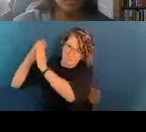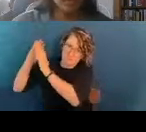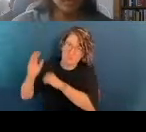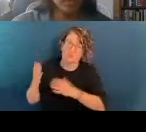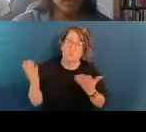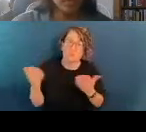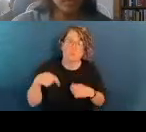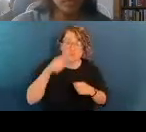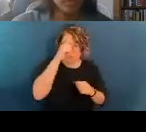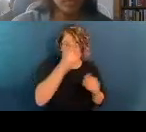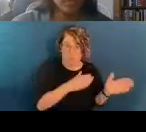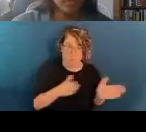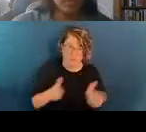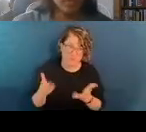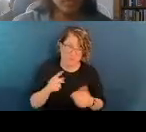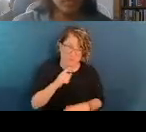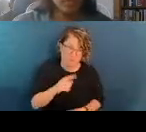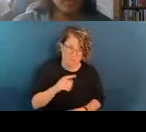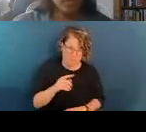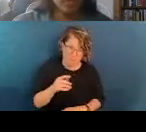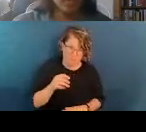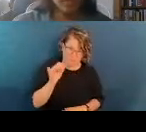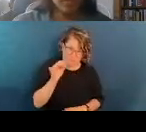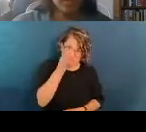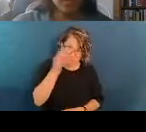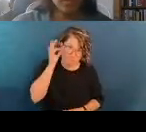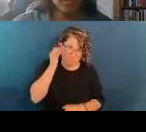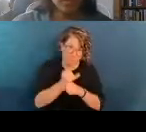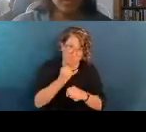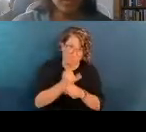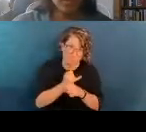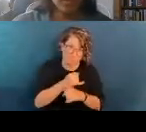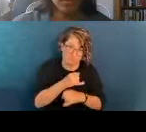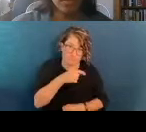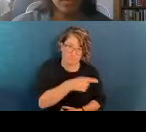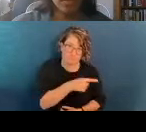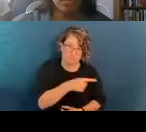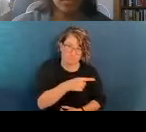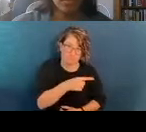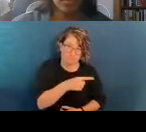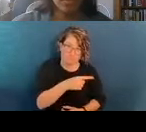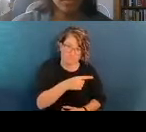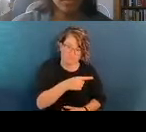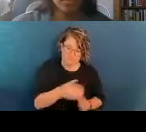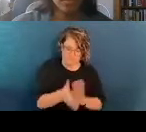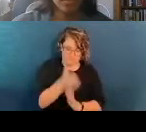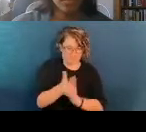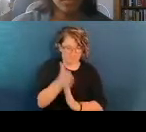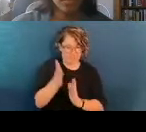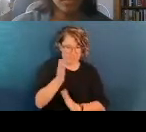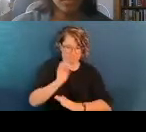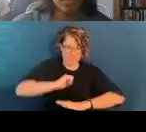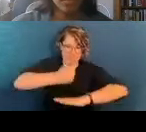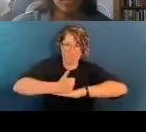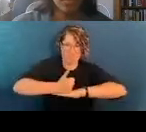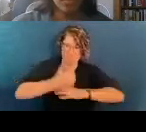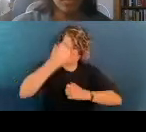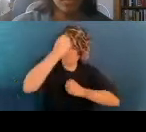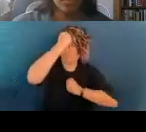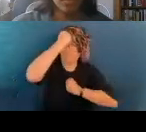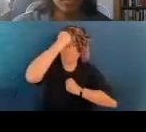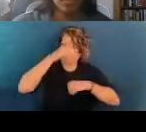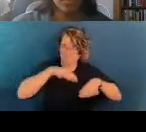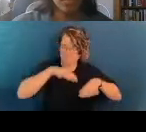residential schools that were used to operationalize a colonial agenda has impacted Indigenous children and families